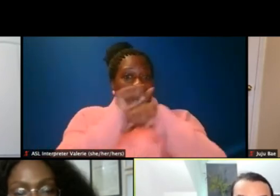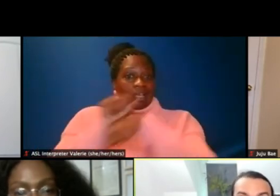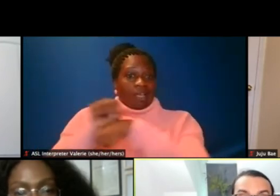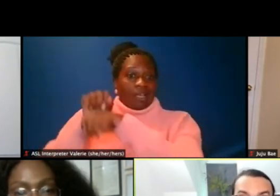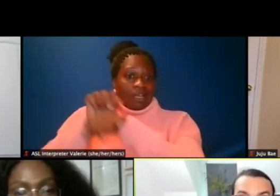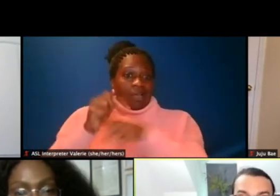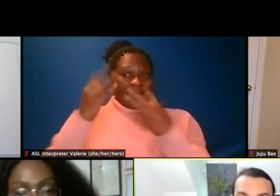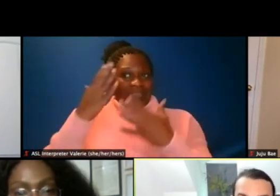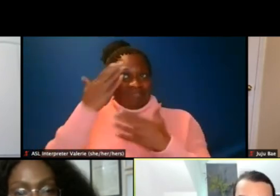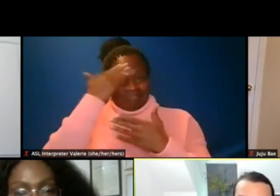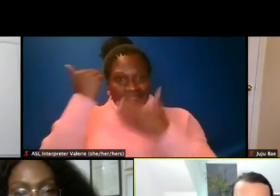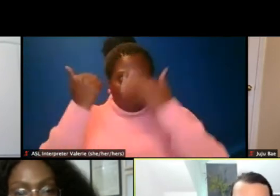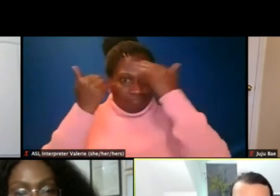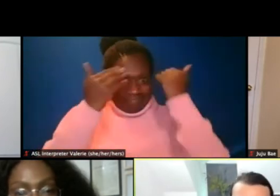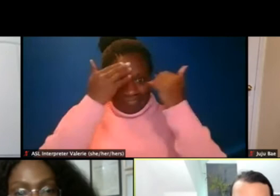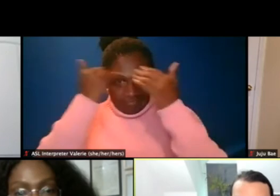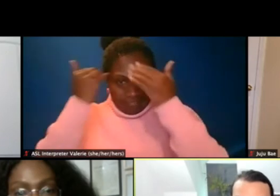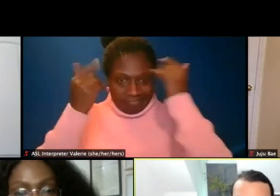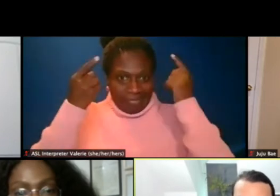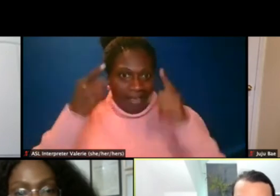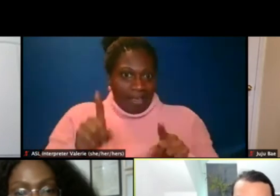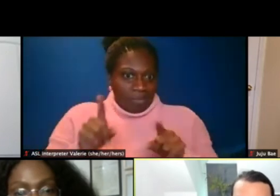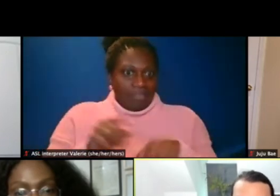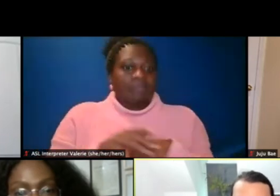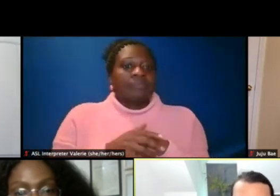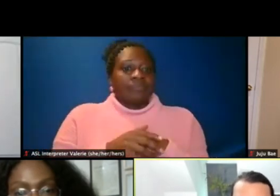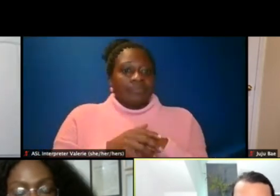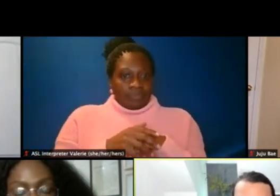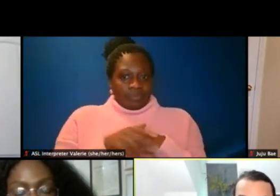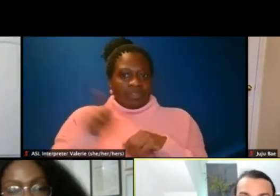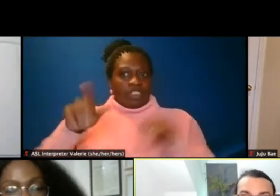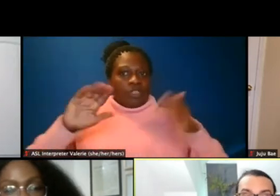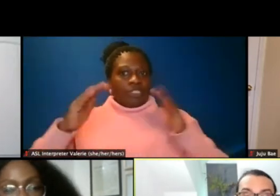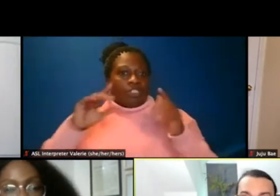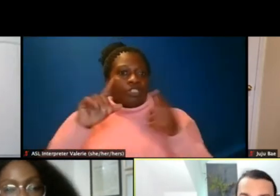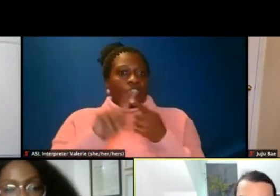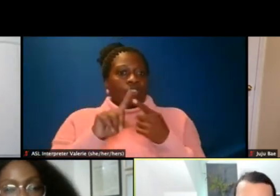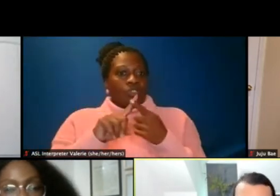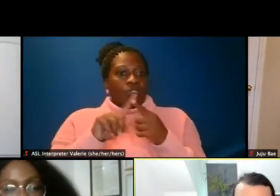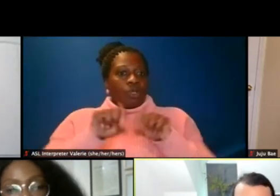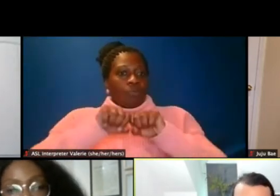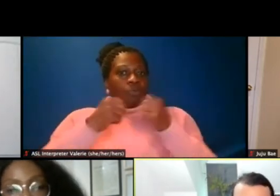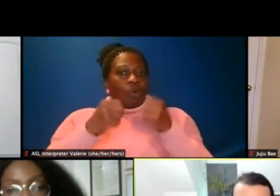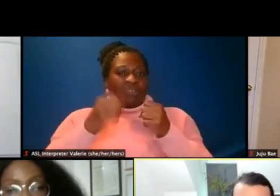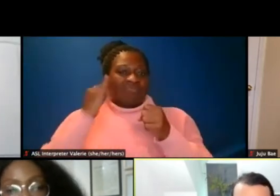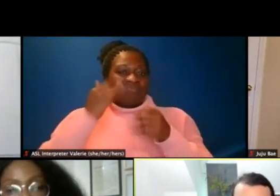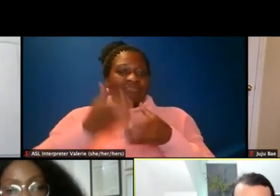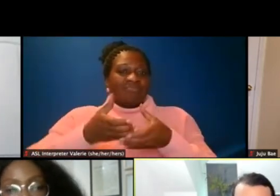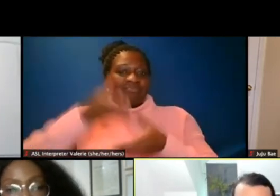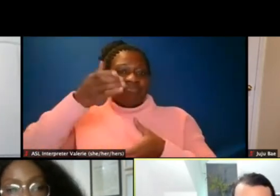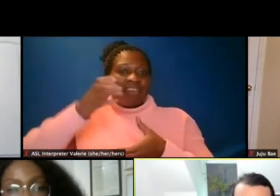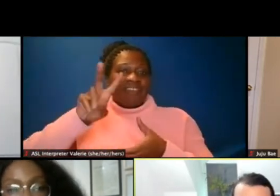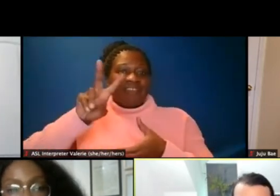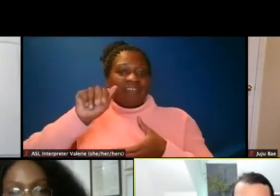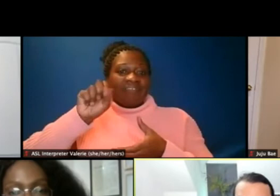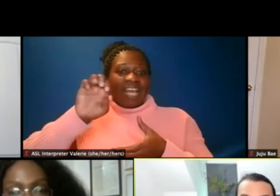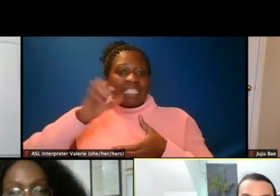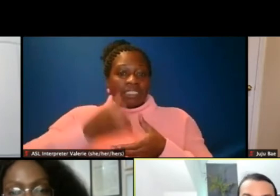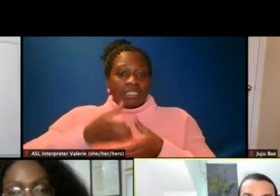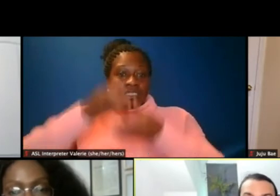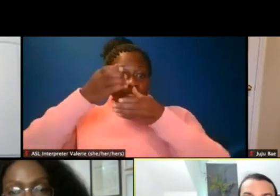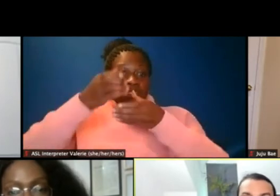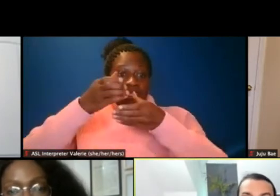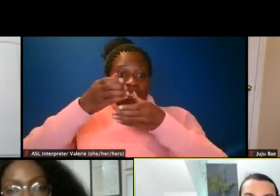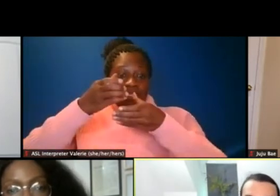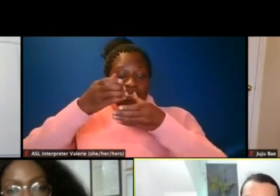many forgotten things that we have out of this. Xênia compares this to a broken vase in which we need